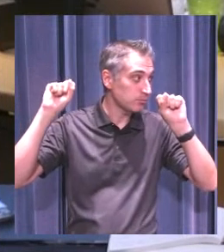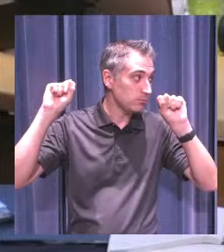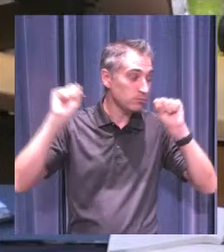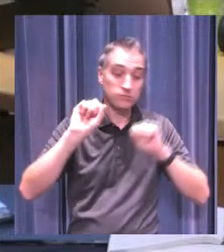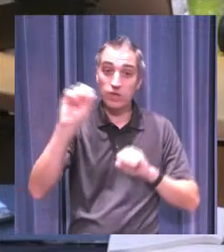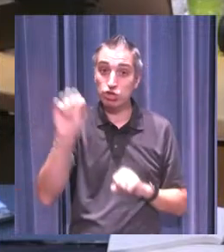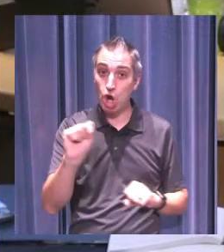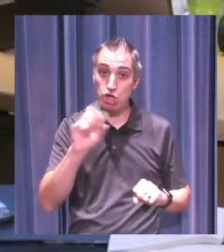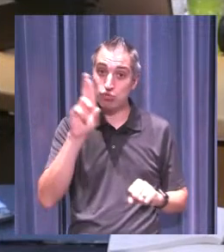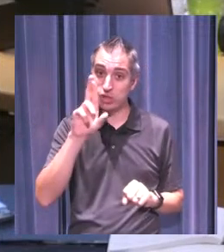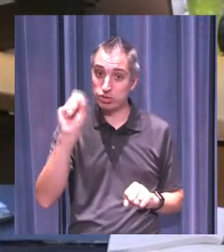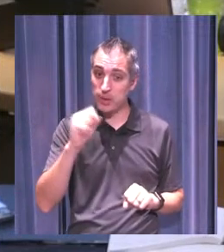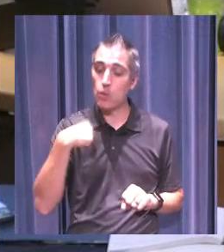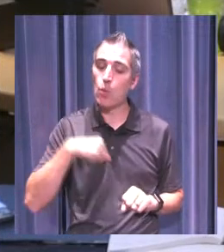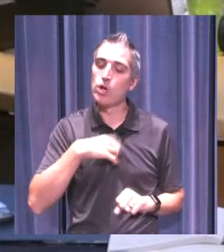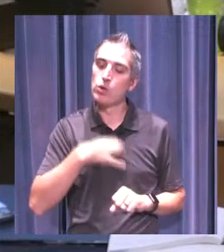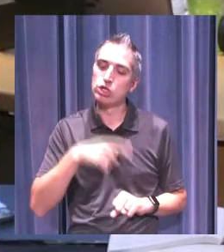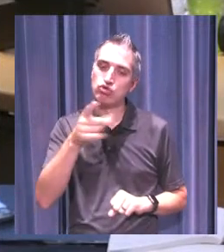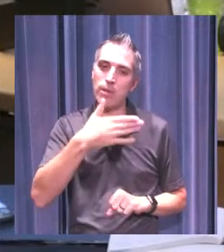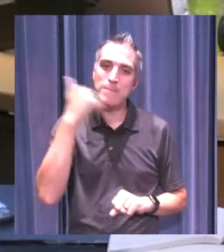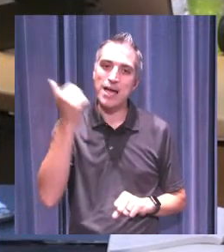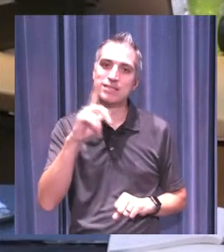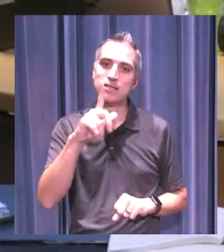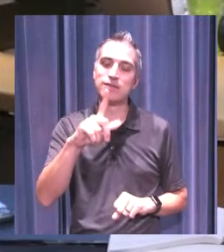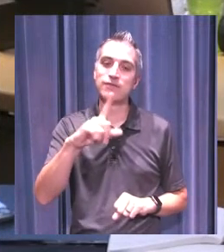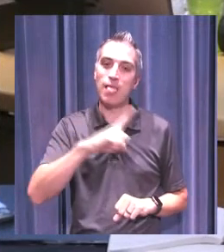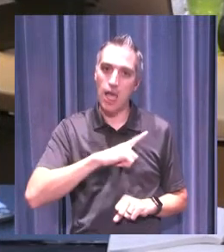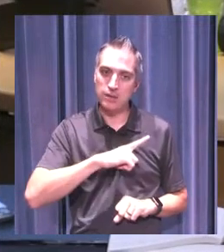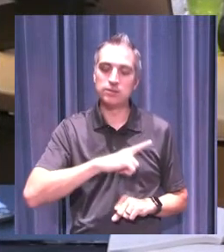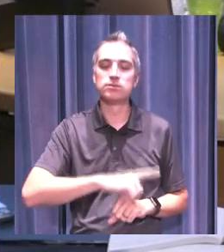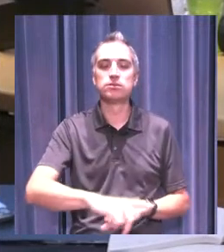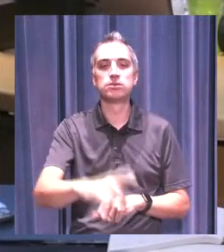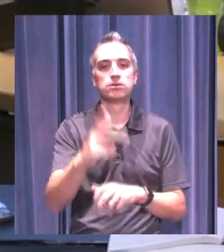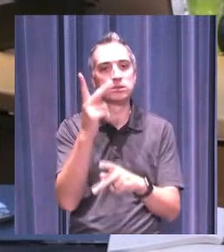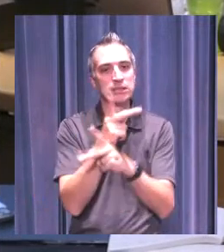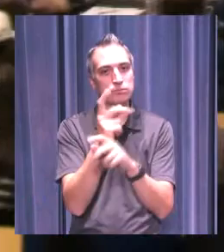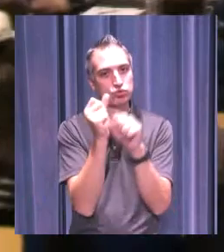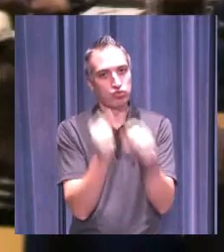Chandra Richardson Snell, we wish you the best of luck. Stay strong.